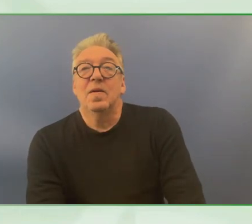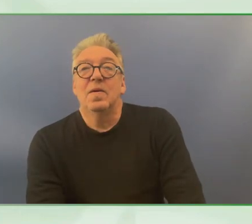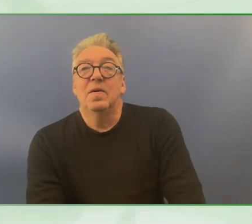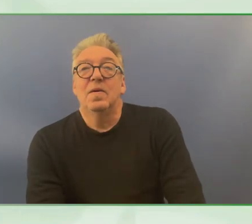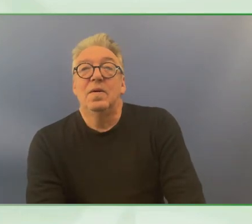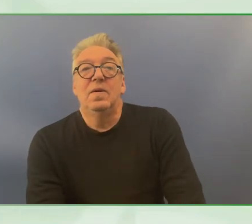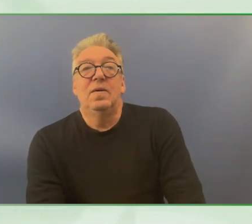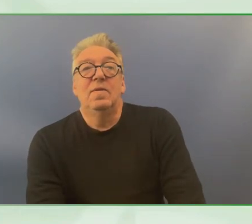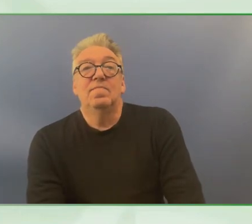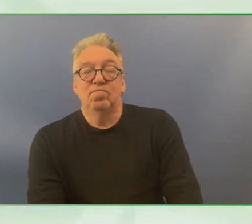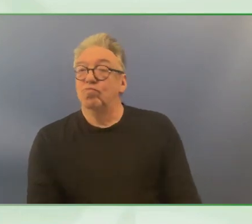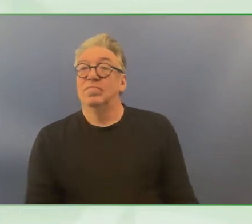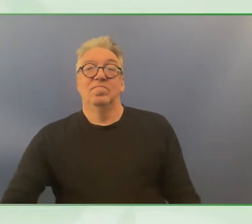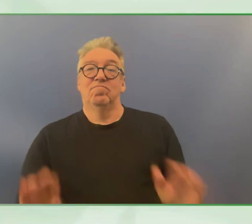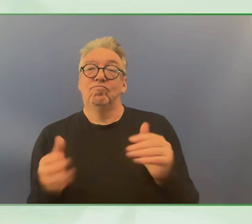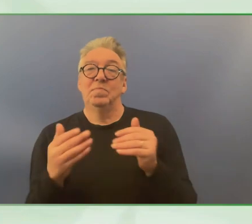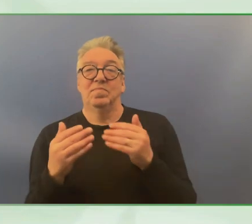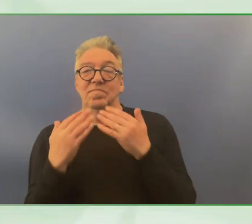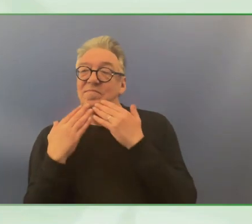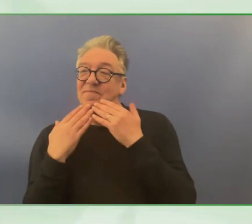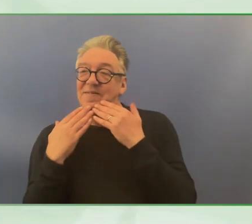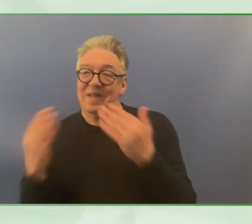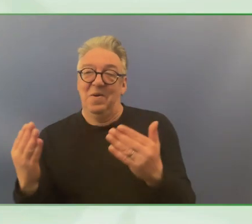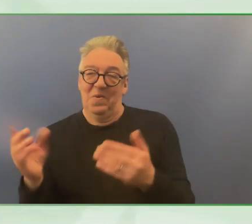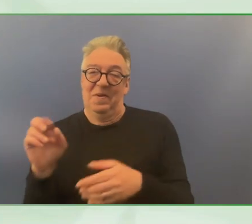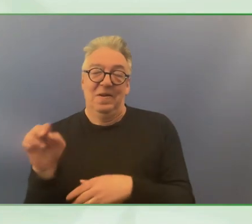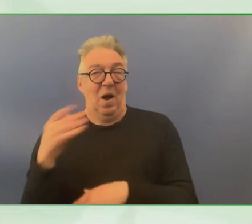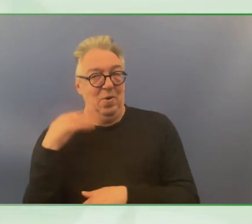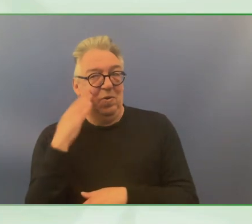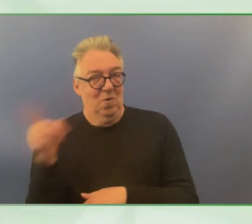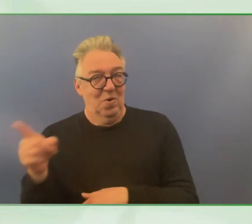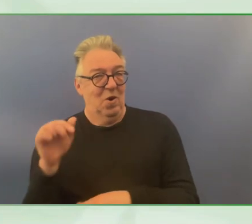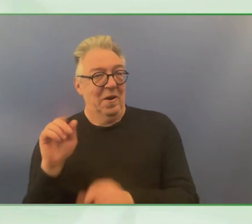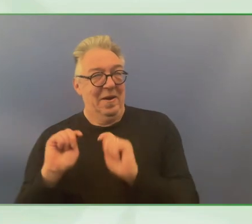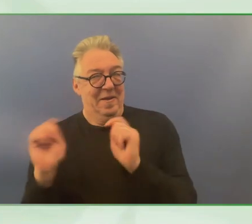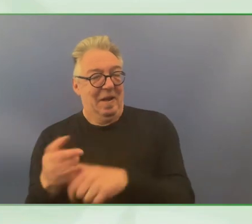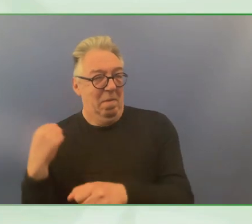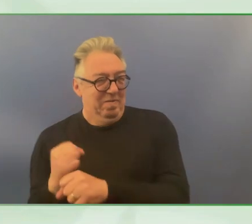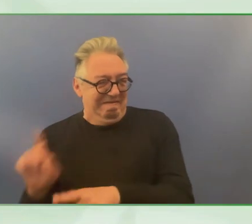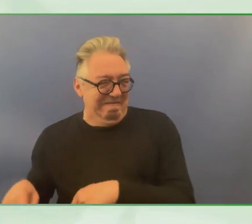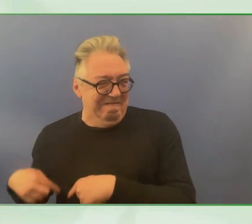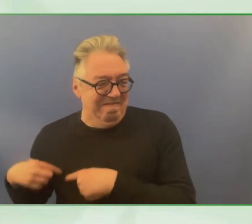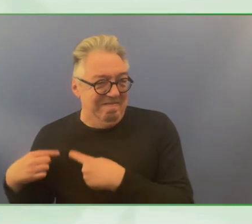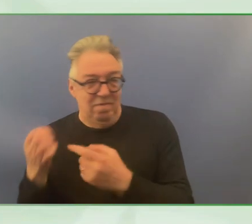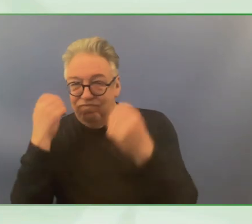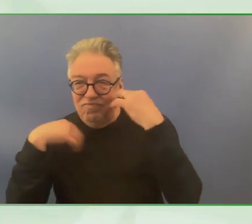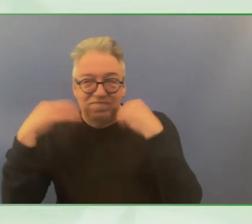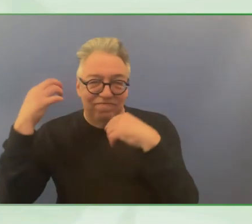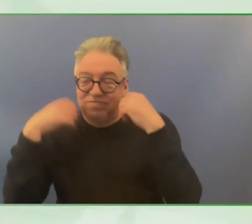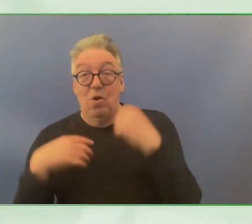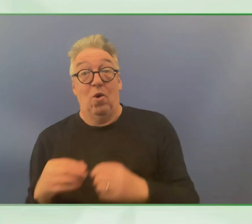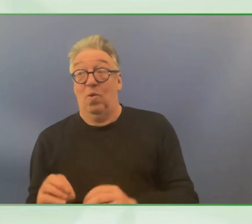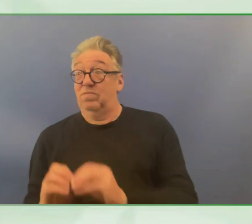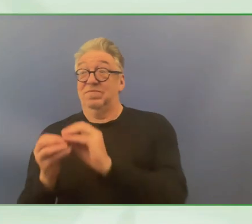Thank you, Dan, for this presentation, and I also know how hard you and your team are working on this to make this happen. It's really